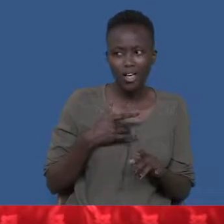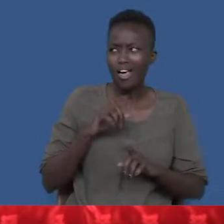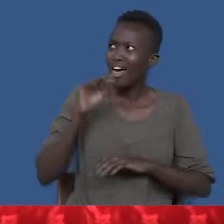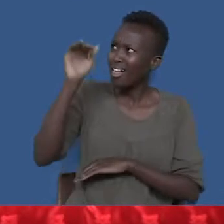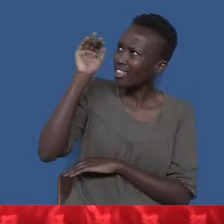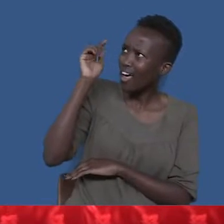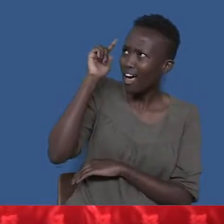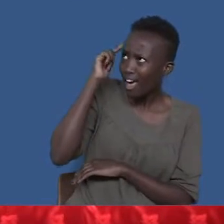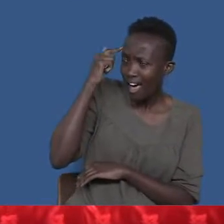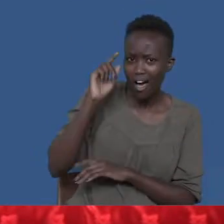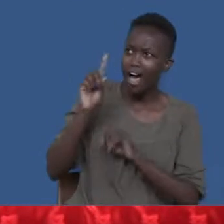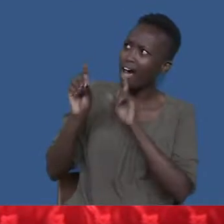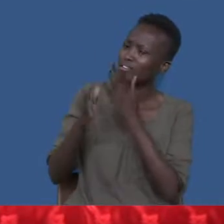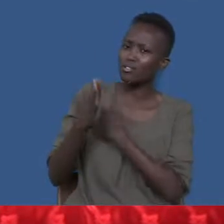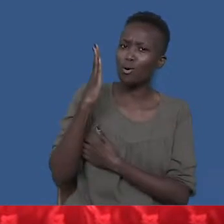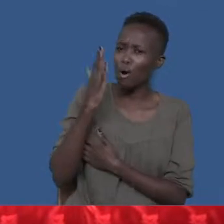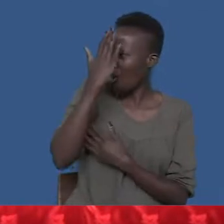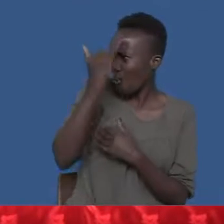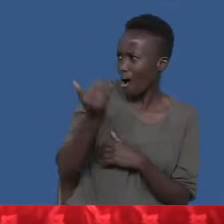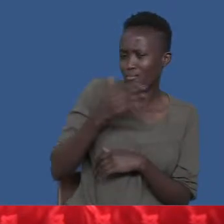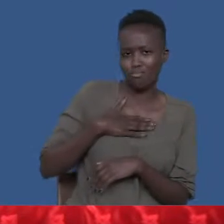God. It's okay to ask why.